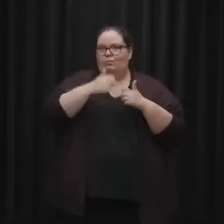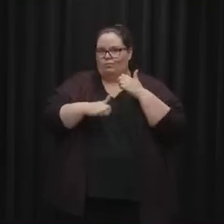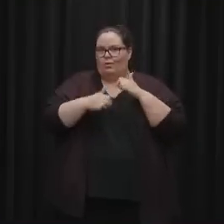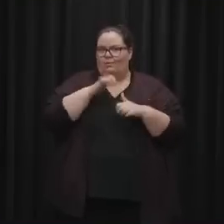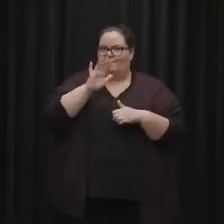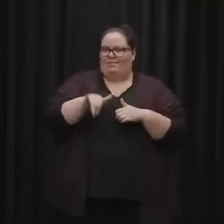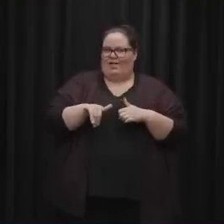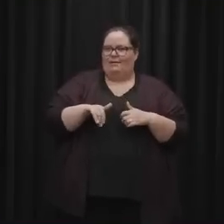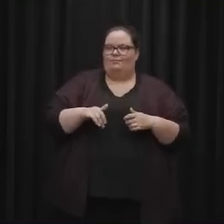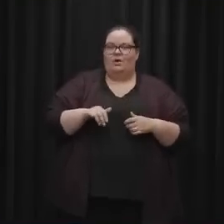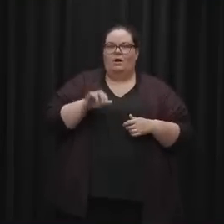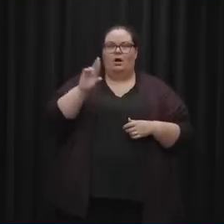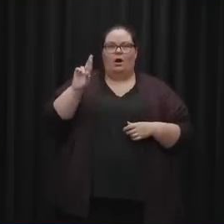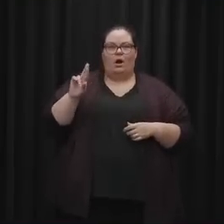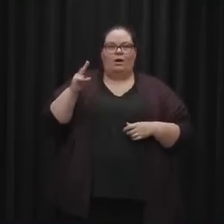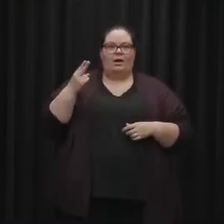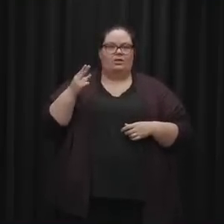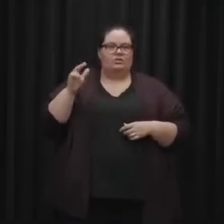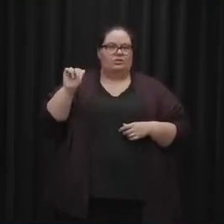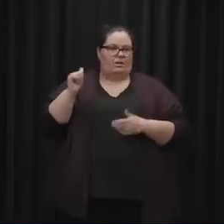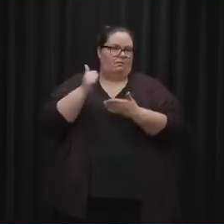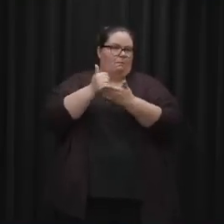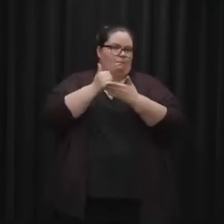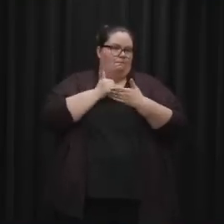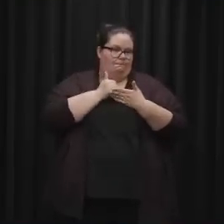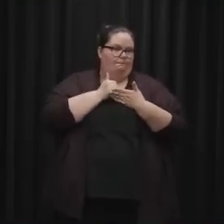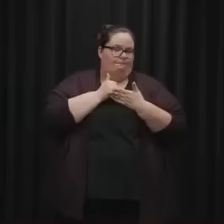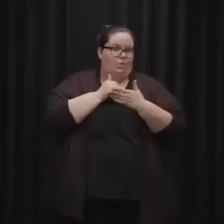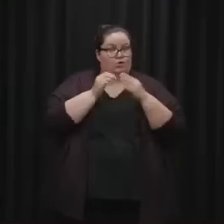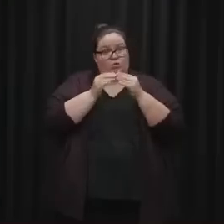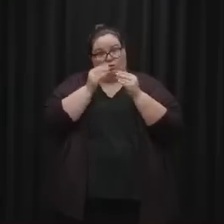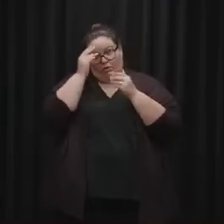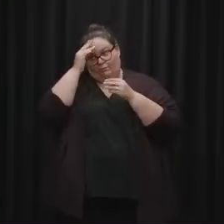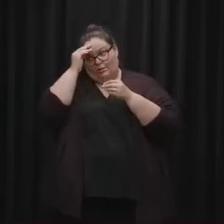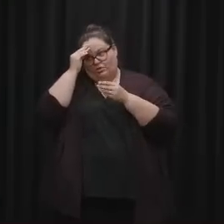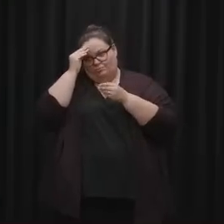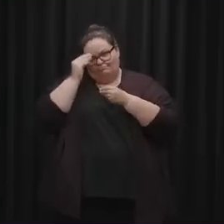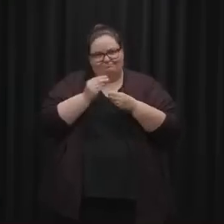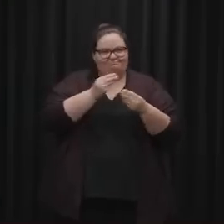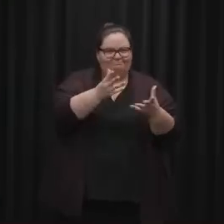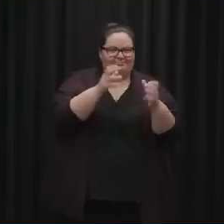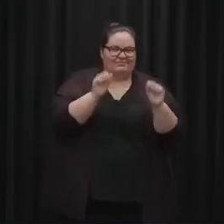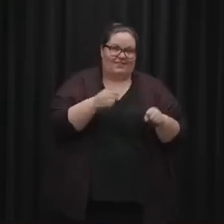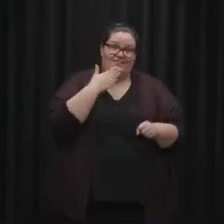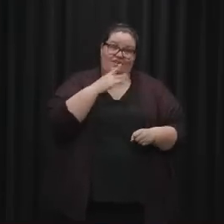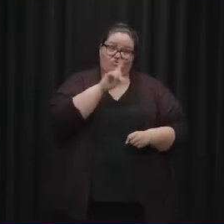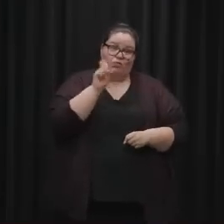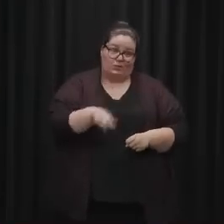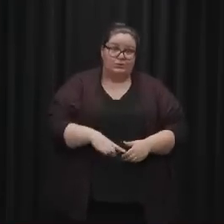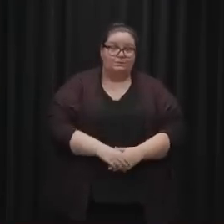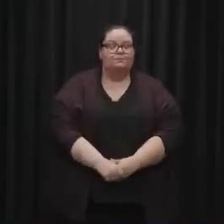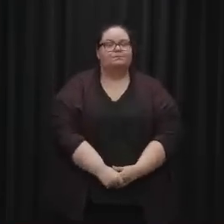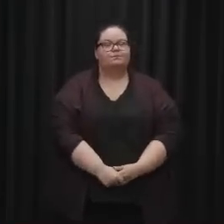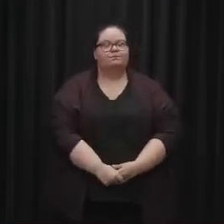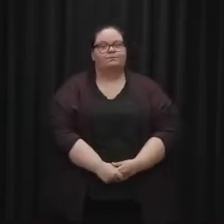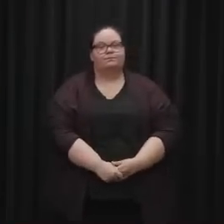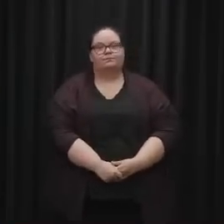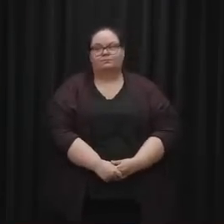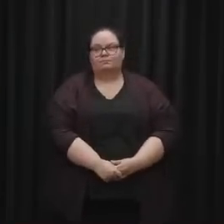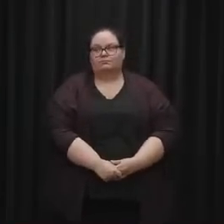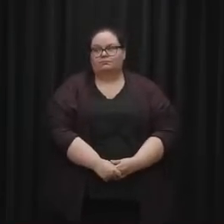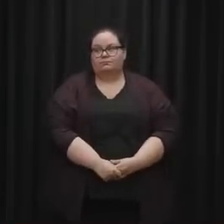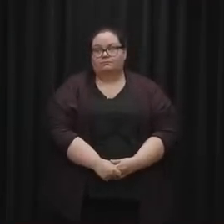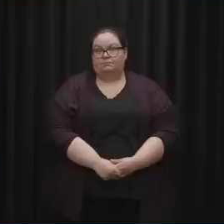that situation. So the RHAs are helping us with that. So when we have more information, we'll be able to pass that along. But thank you very much for your question.